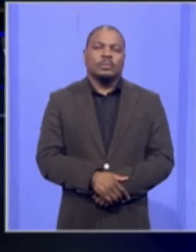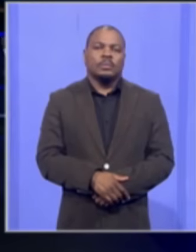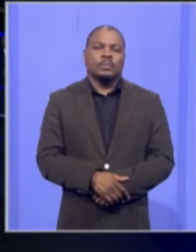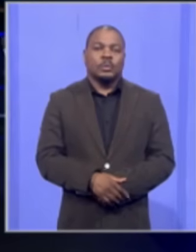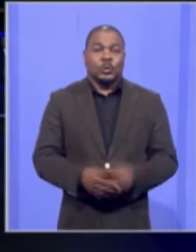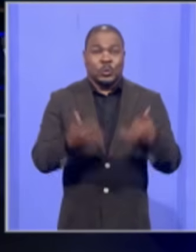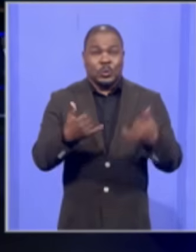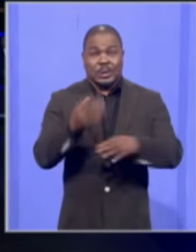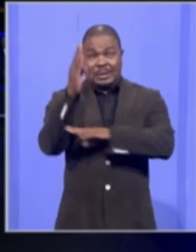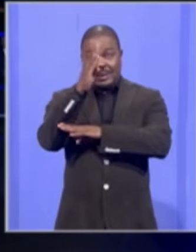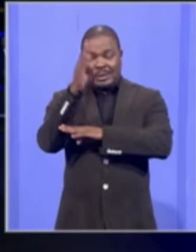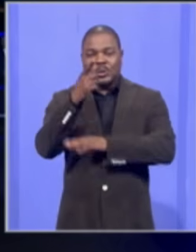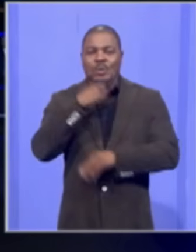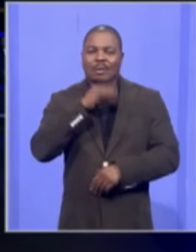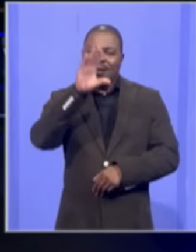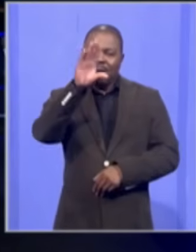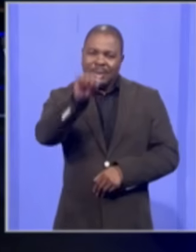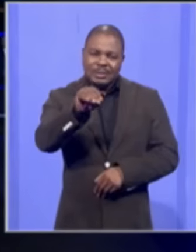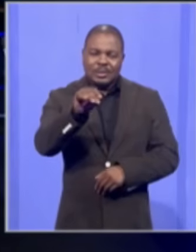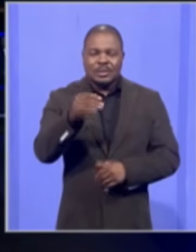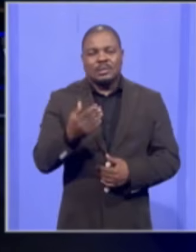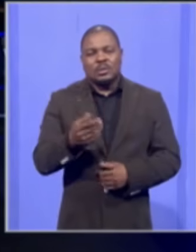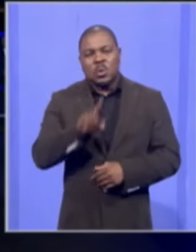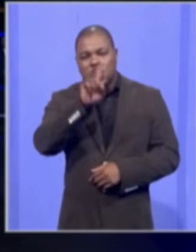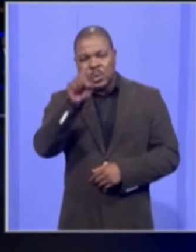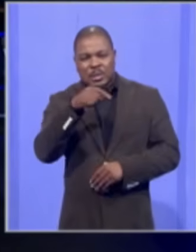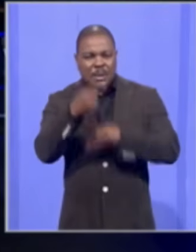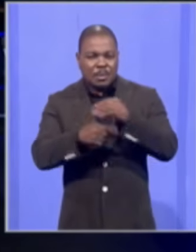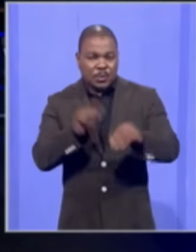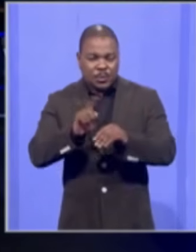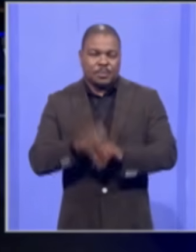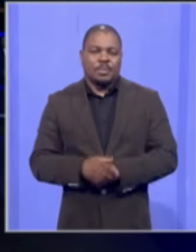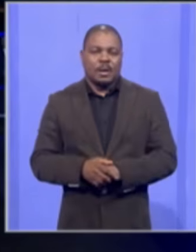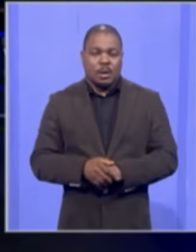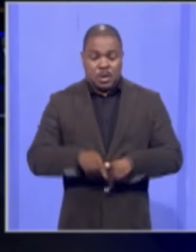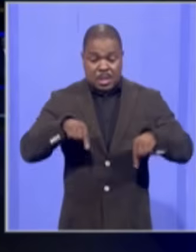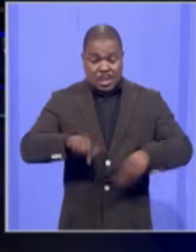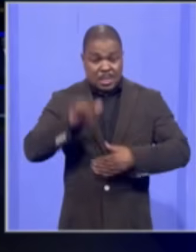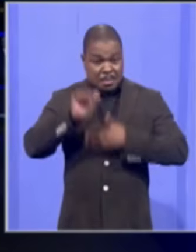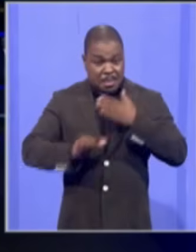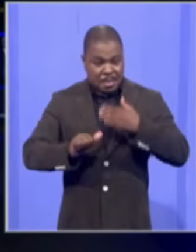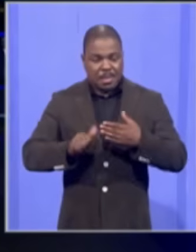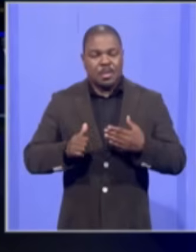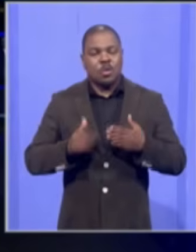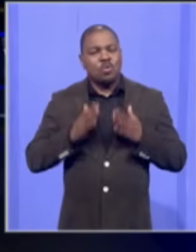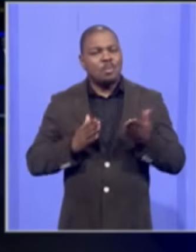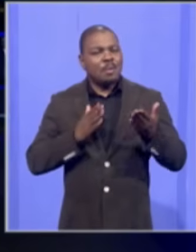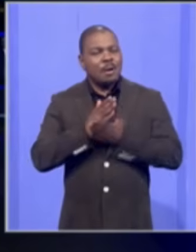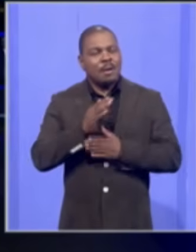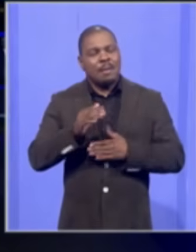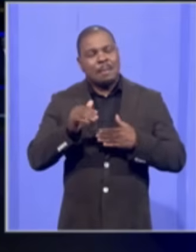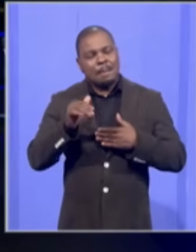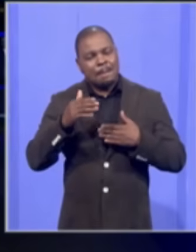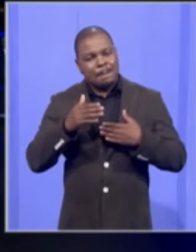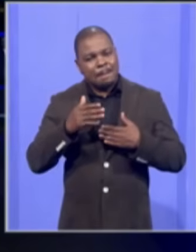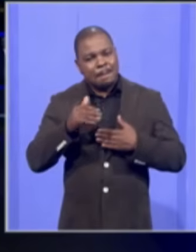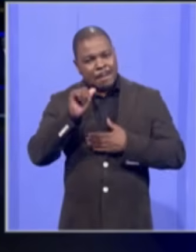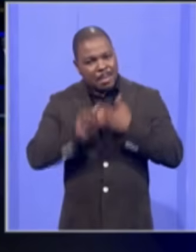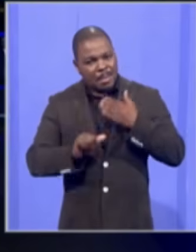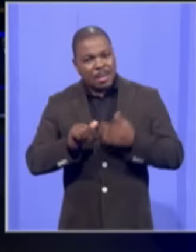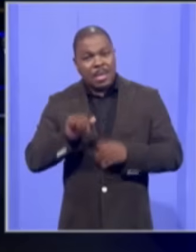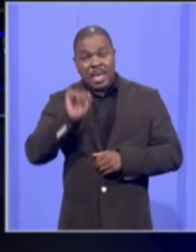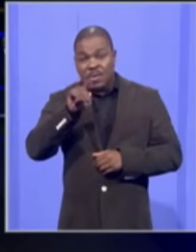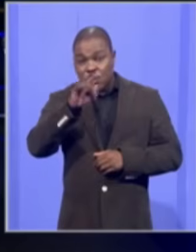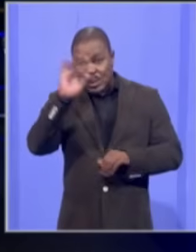Moipejana re kopile maikutlo a hao mabapi le sehloho sa rona se reng jwalo ka ha ile kgwedi ya ditokelo tsa botho na jwalo ka mokudi o tseba metjha eo lokelang